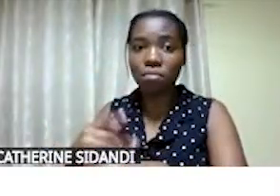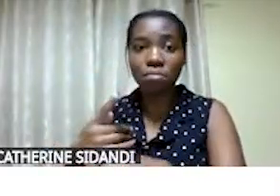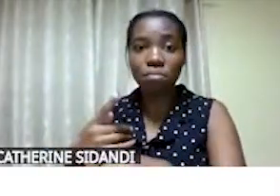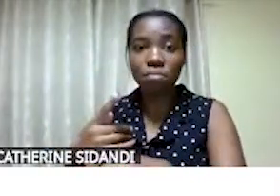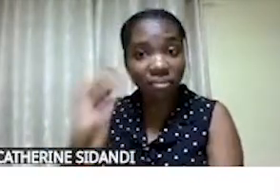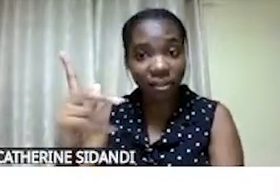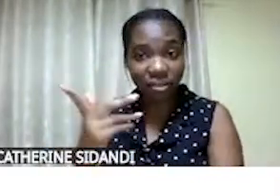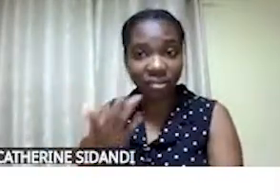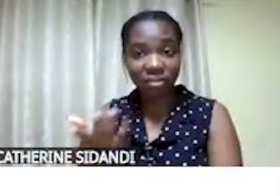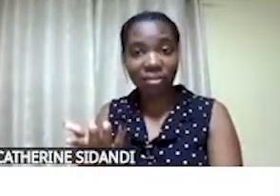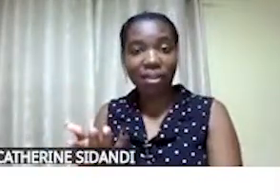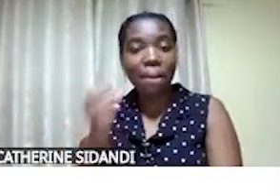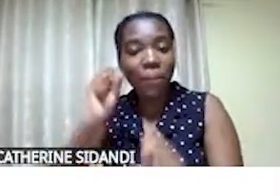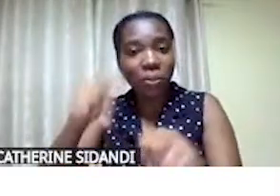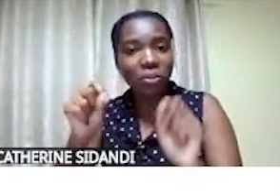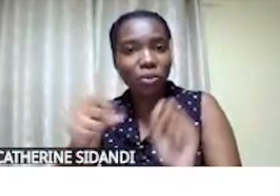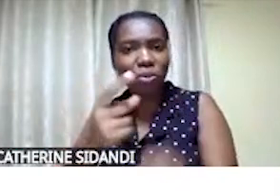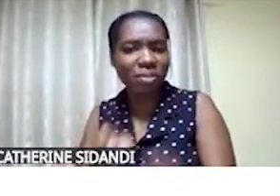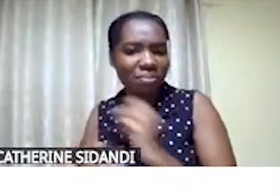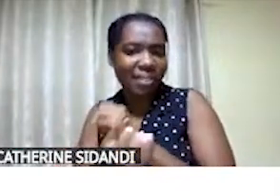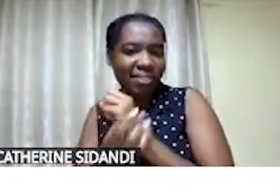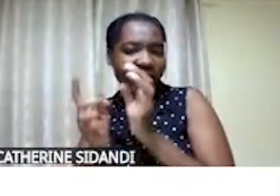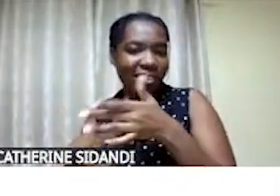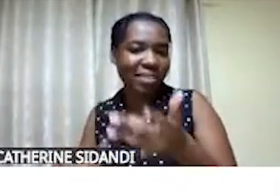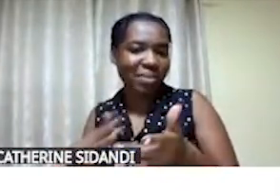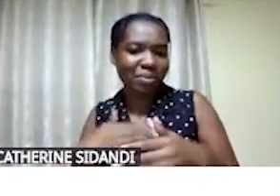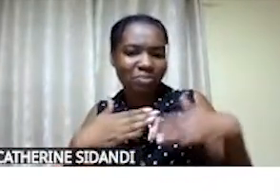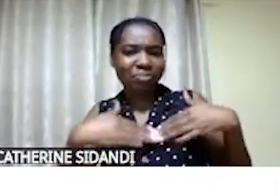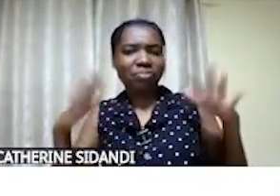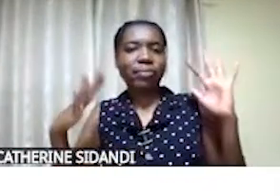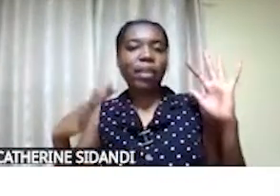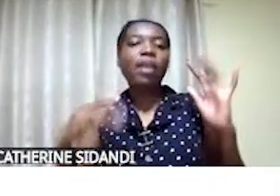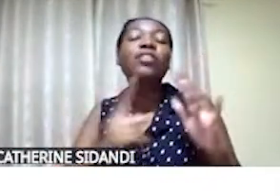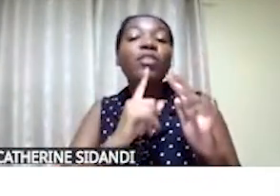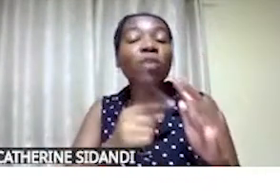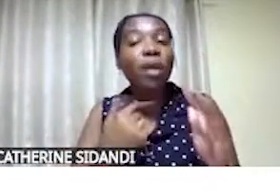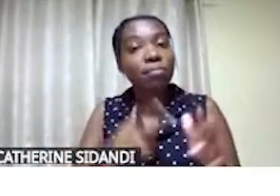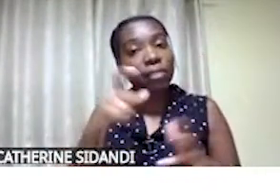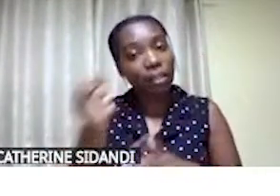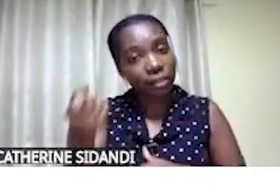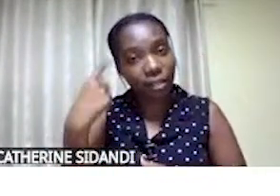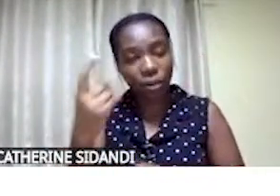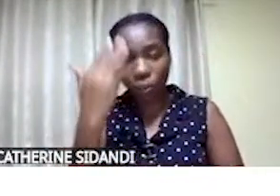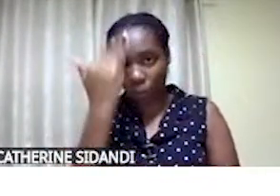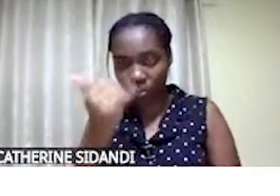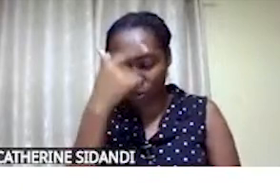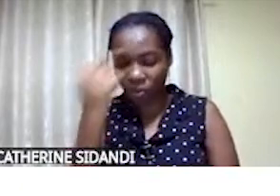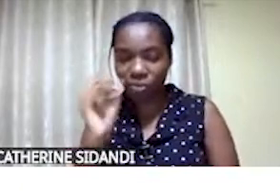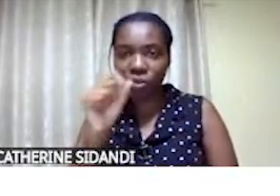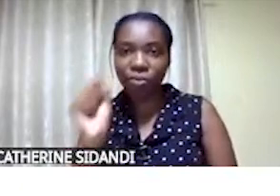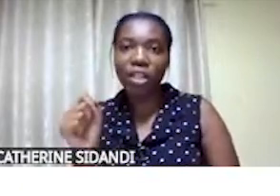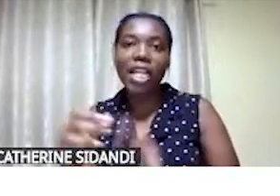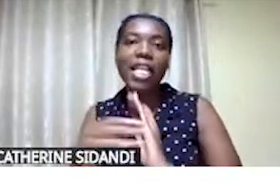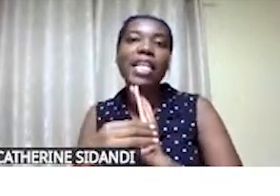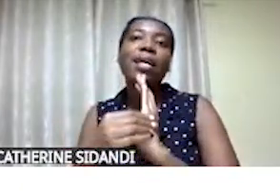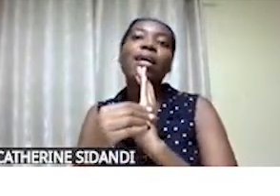then there's nothing you're telling me, right? So you want to understand your why, because then it leads you to asking yourself, who is the